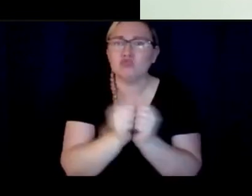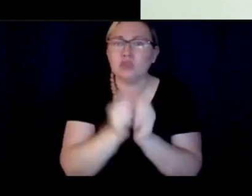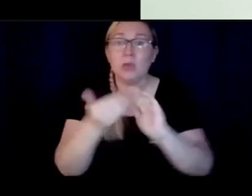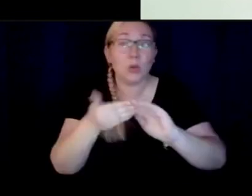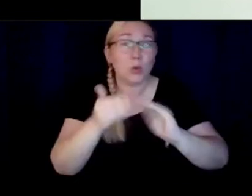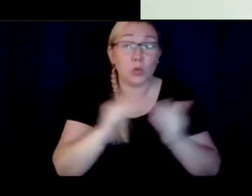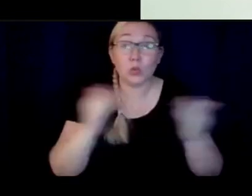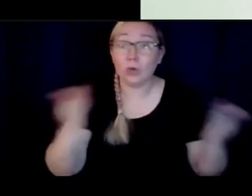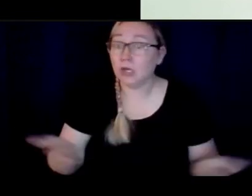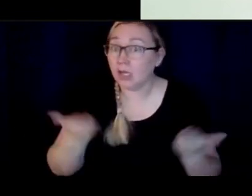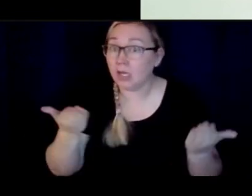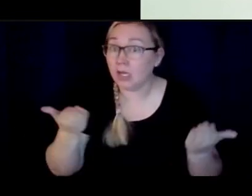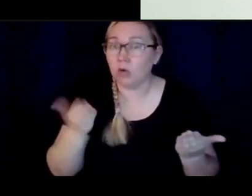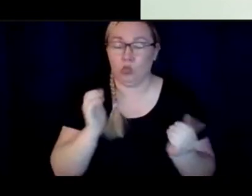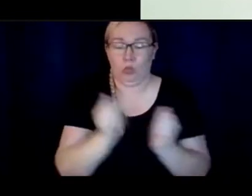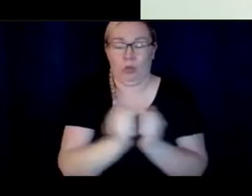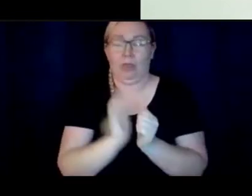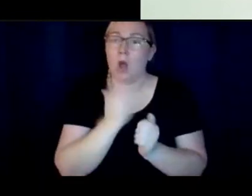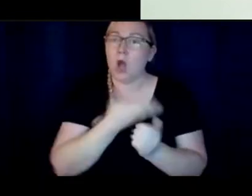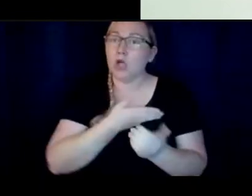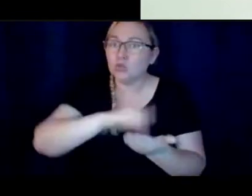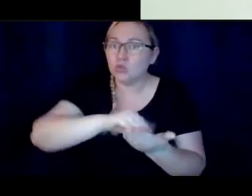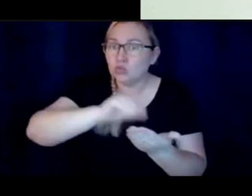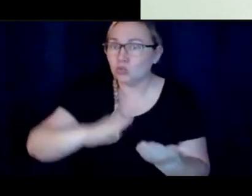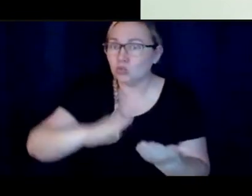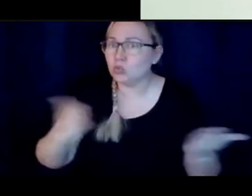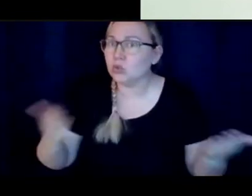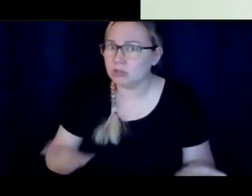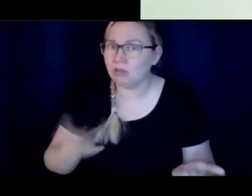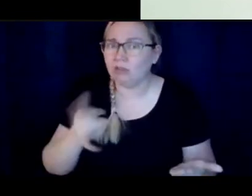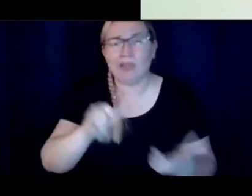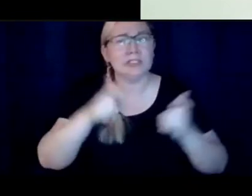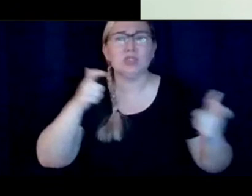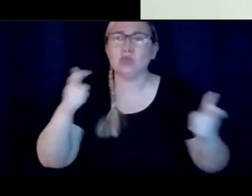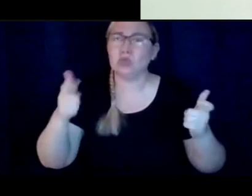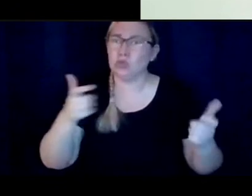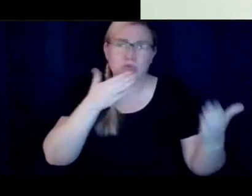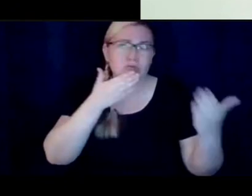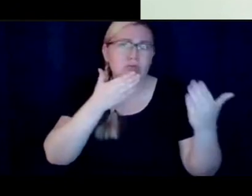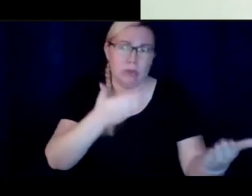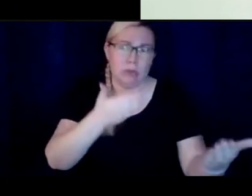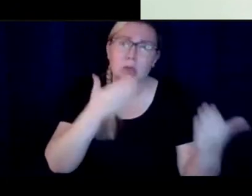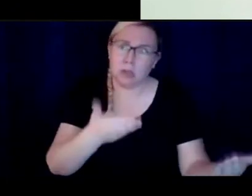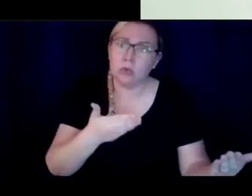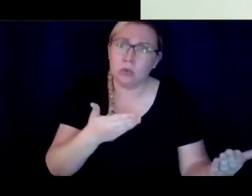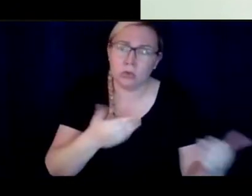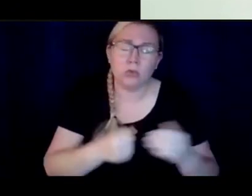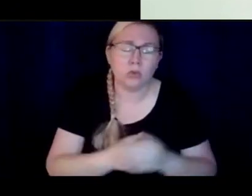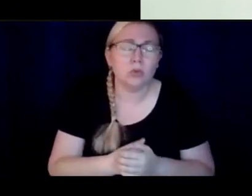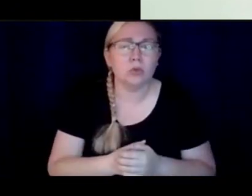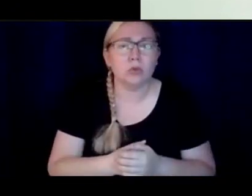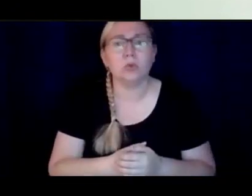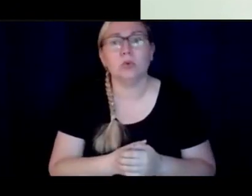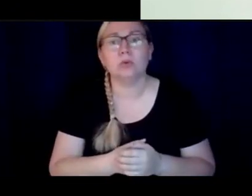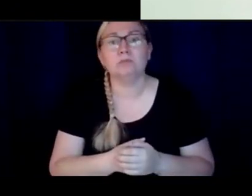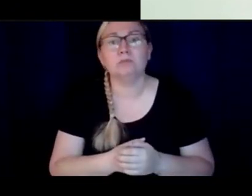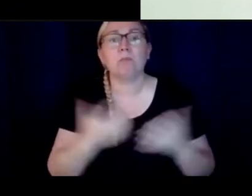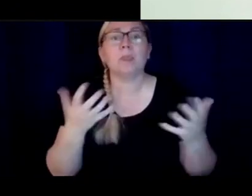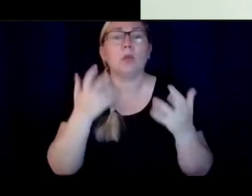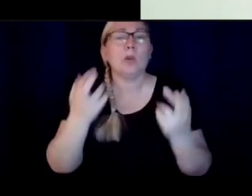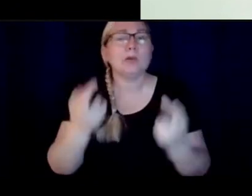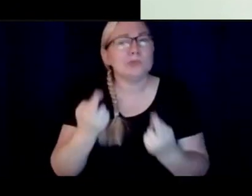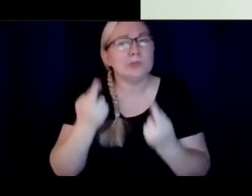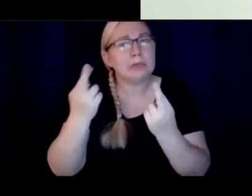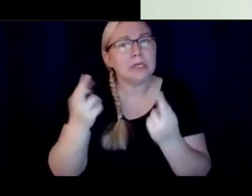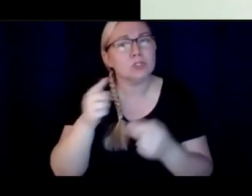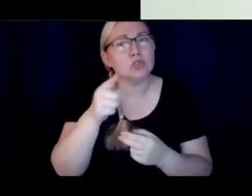community, with our students. Mm-hmm. So that's huge. So thank you. Mm-hmm. What